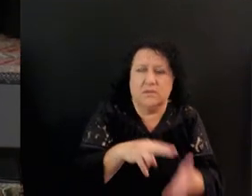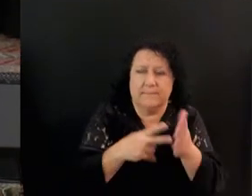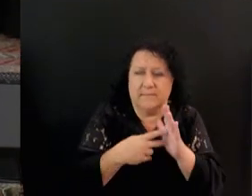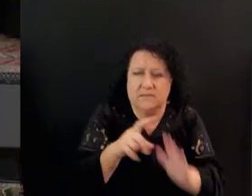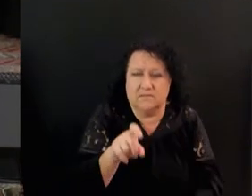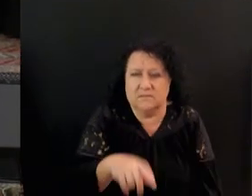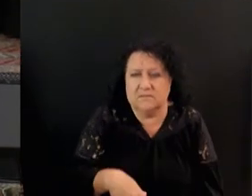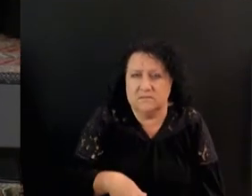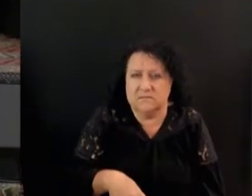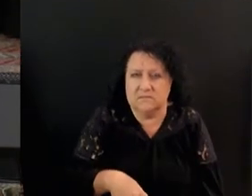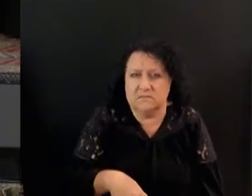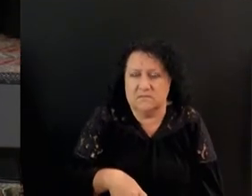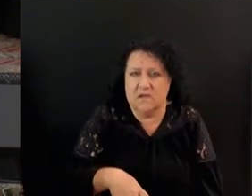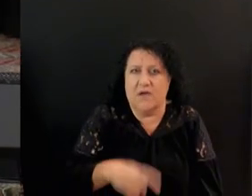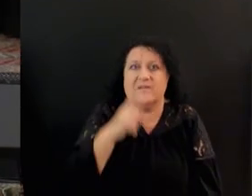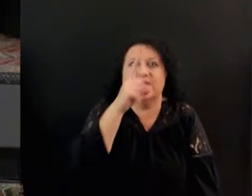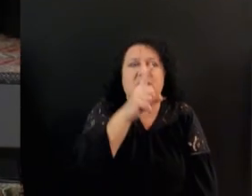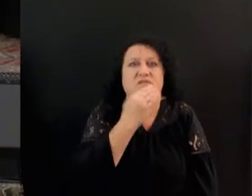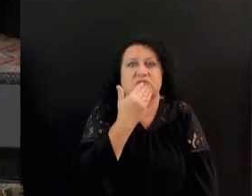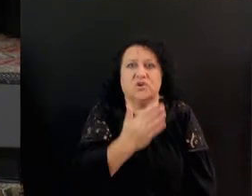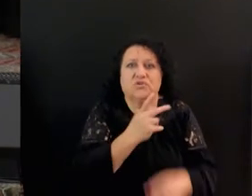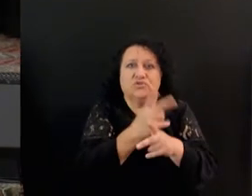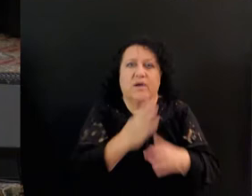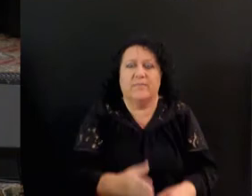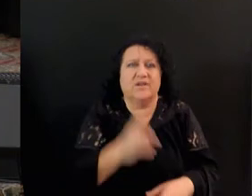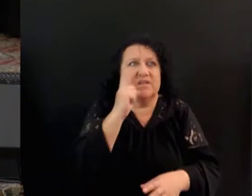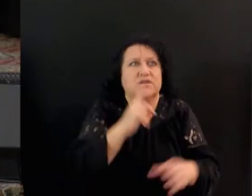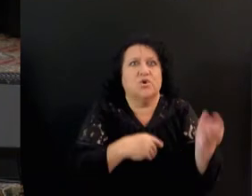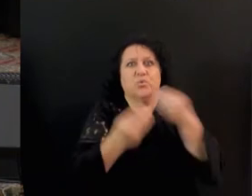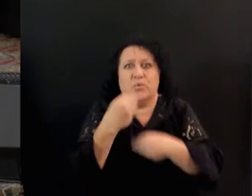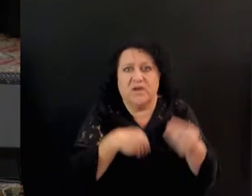is the most gracious and generous host. As part of that,